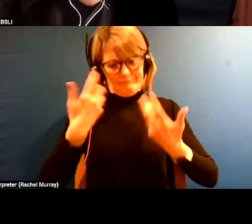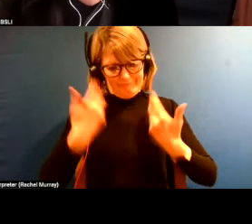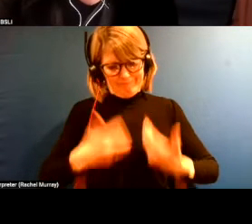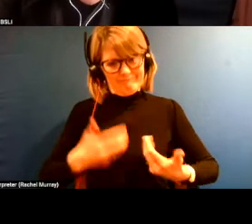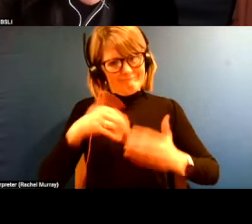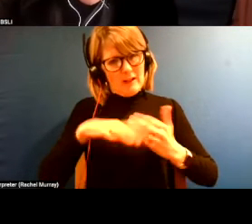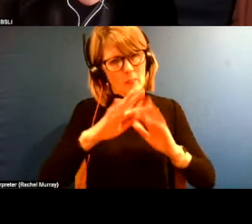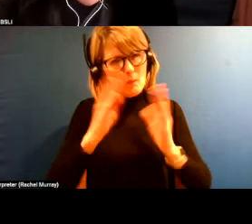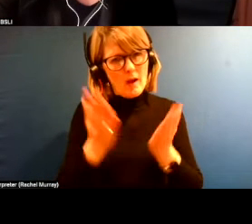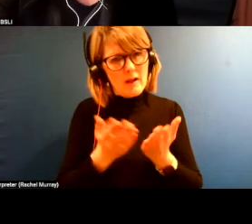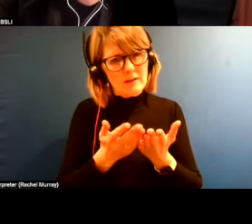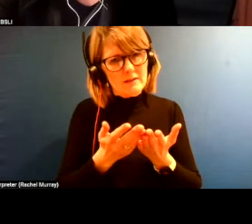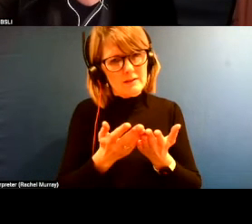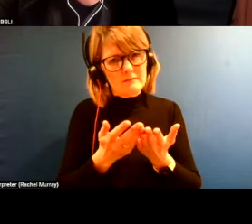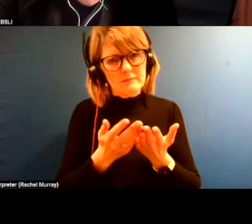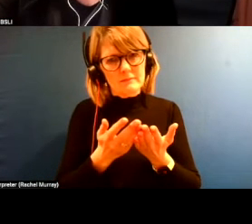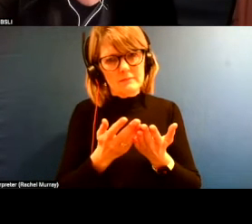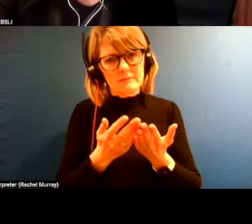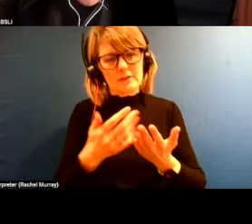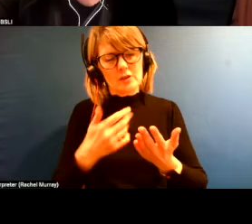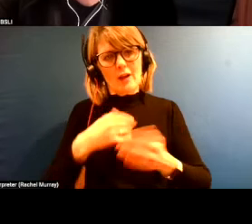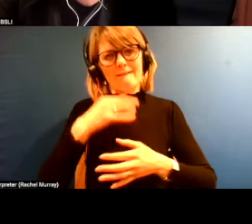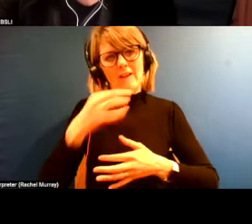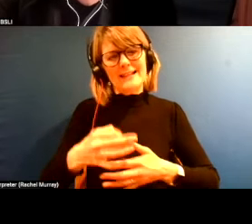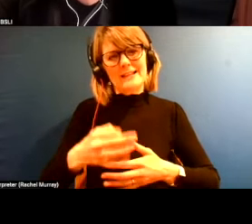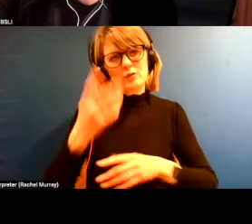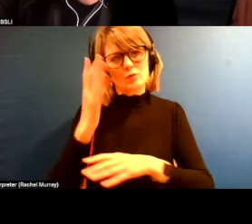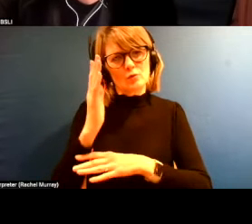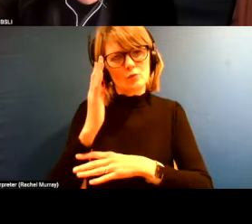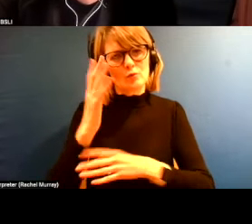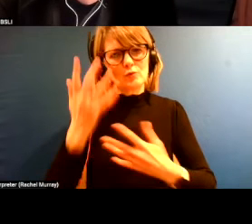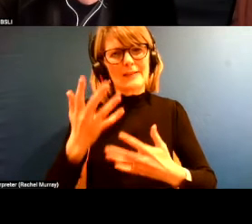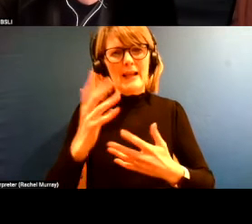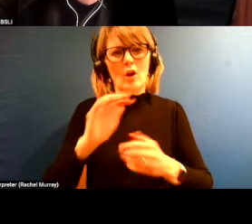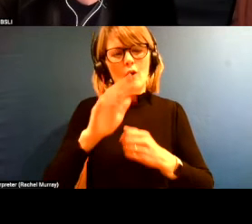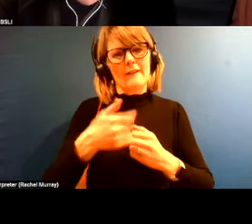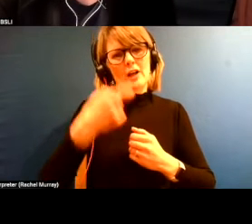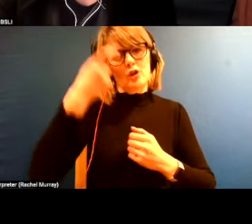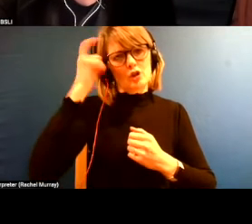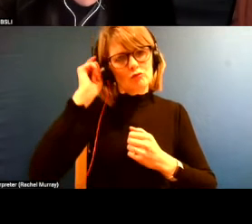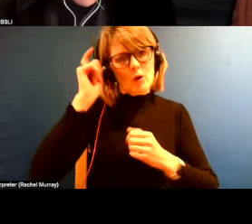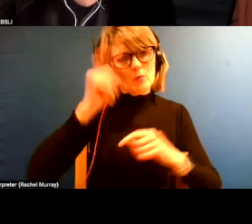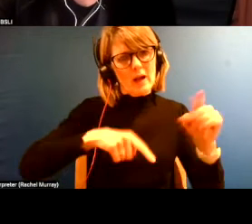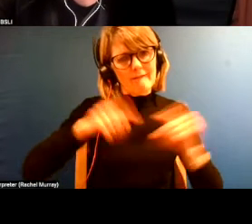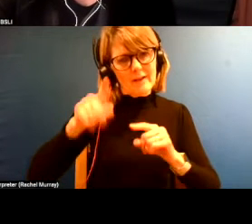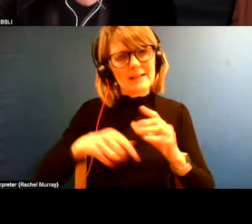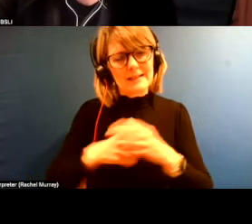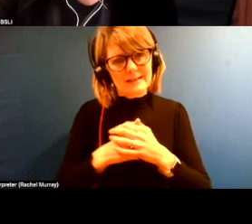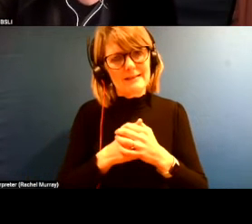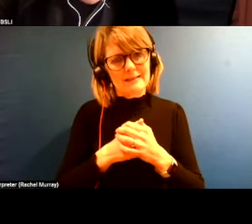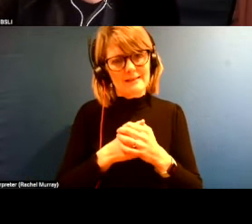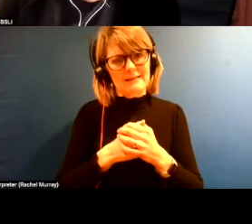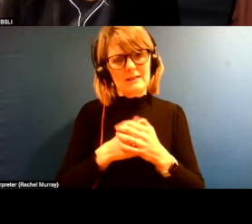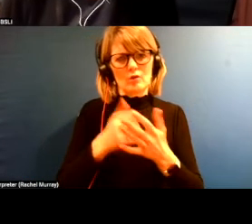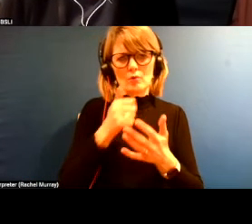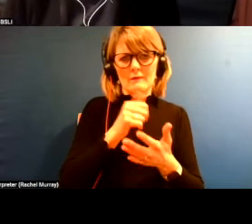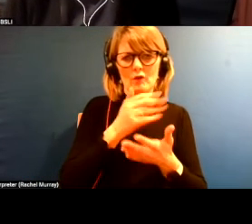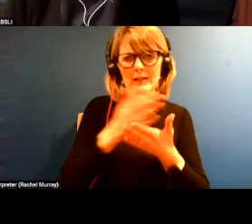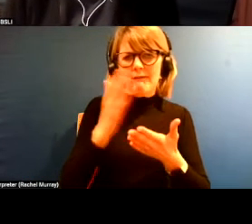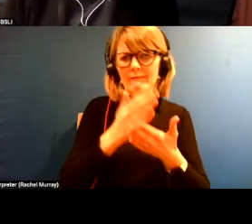So I've been invited to speak to you today on neurodiversity, and I think it's useful to clarify some terms